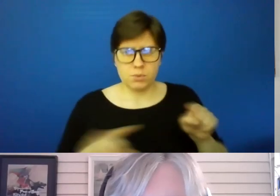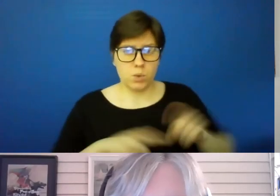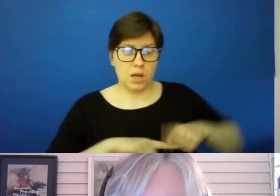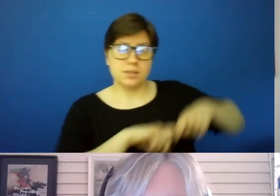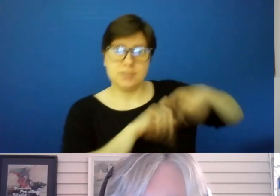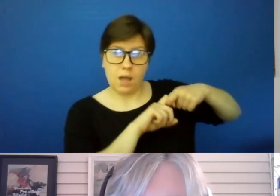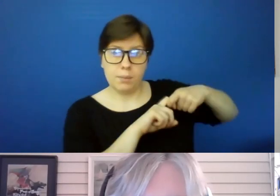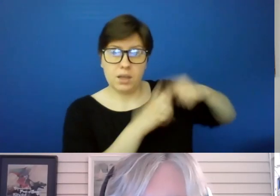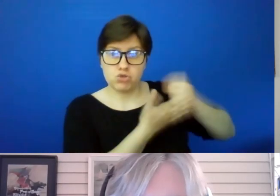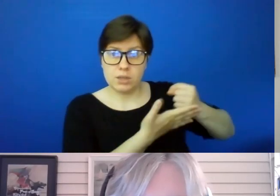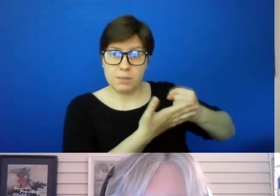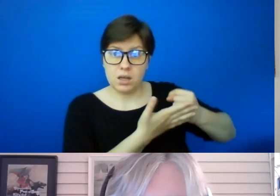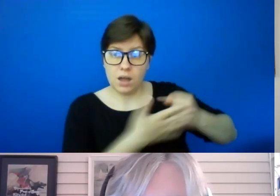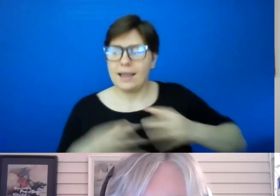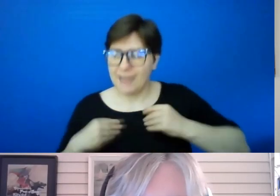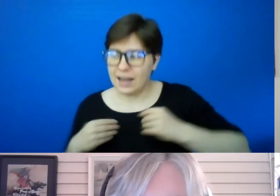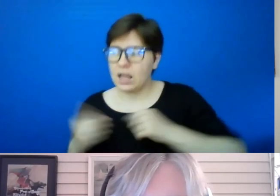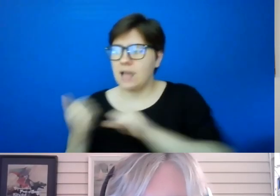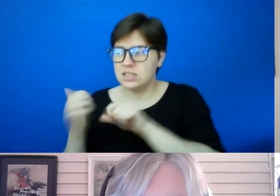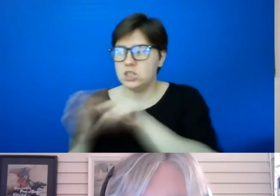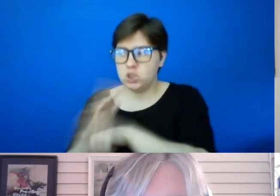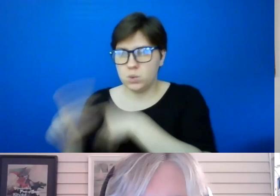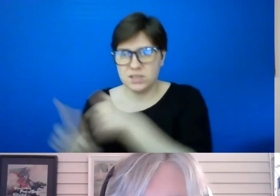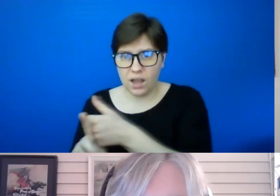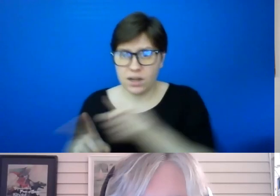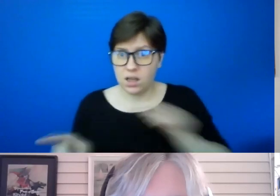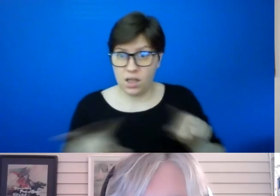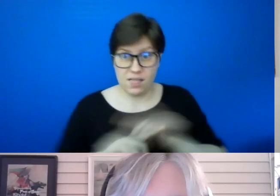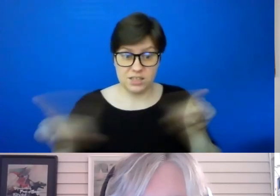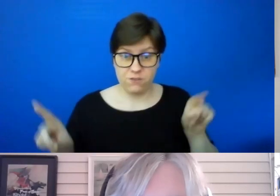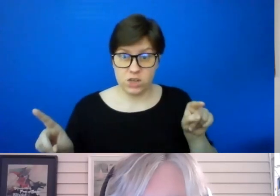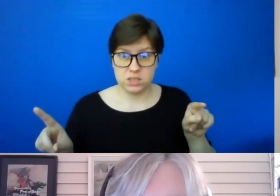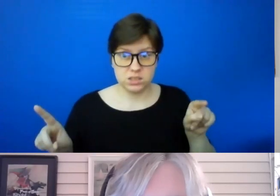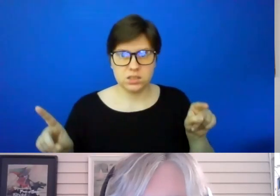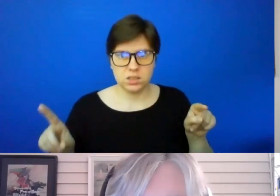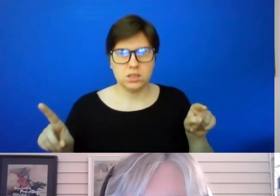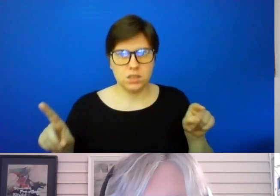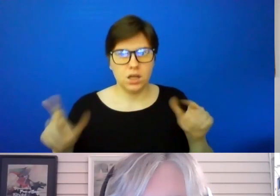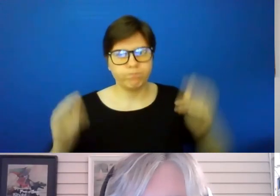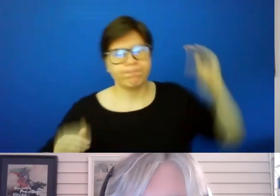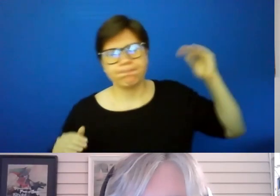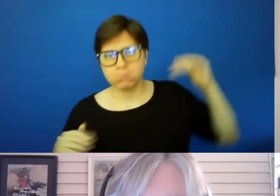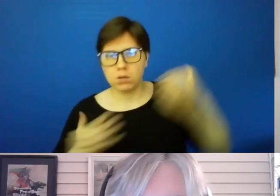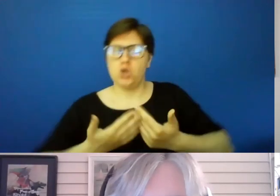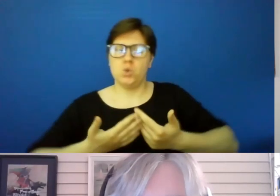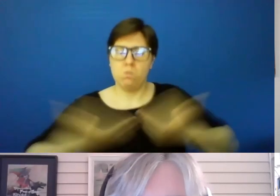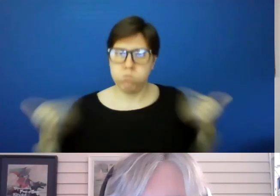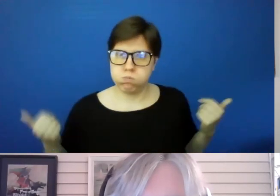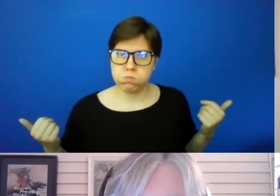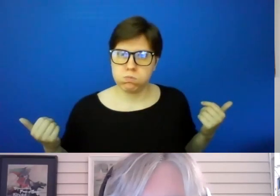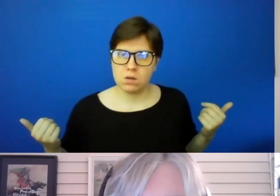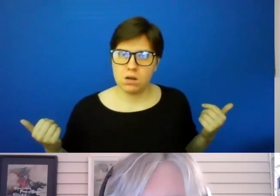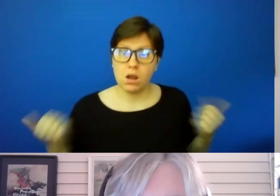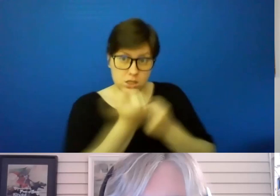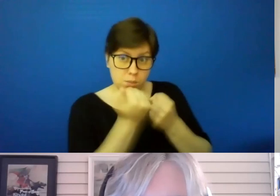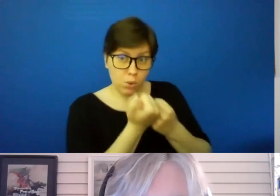treatment and getting assisted suicide is a huge gulf. Supporters have been trying